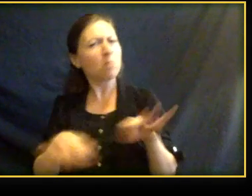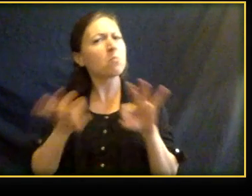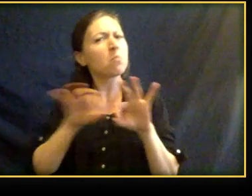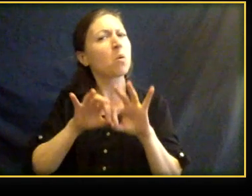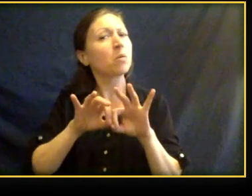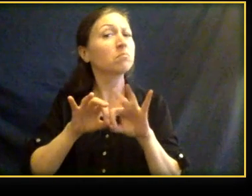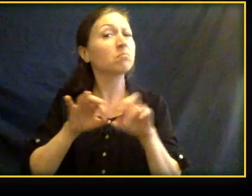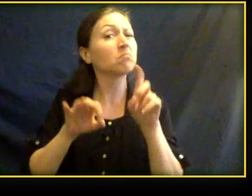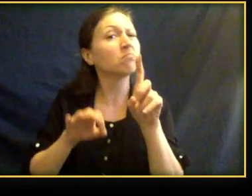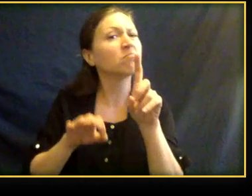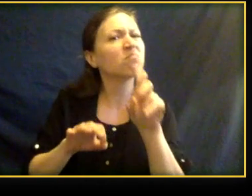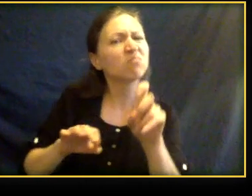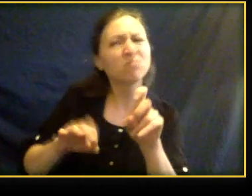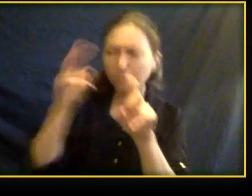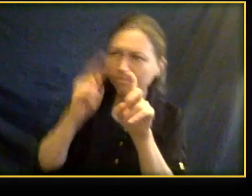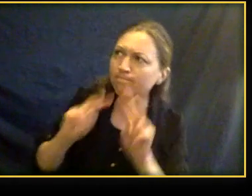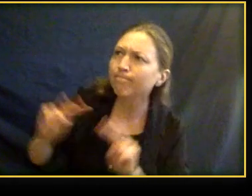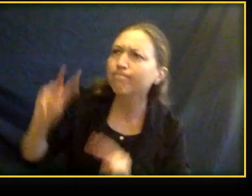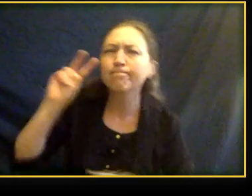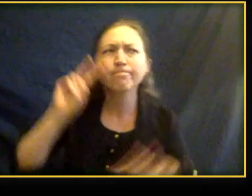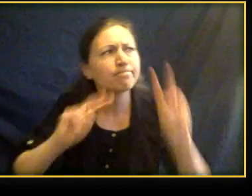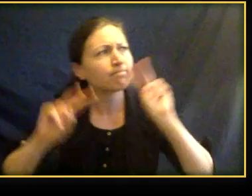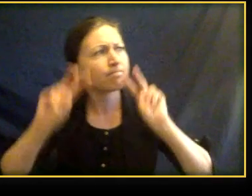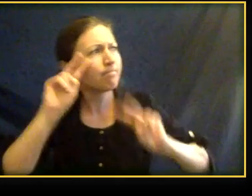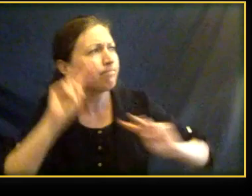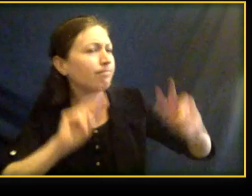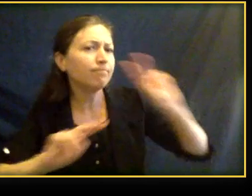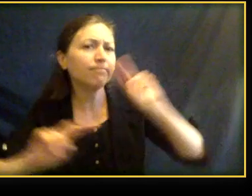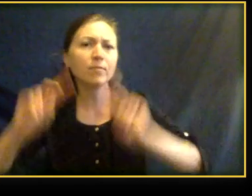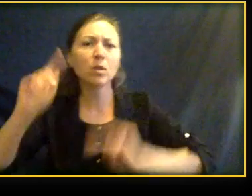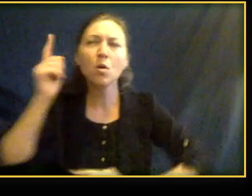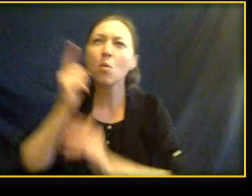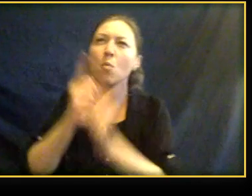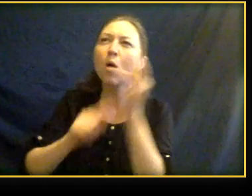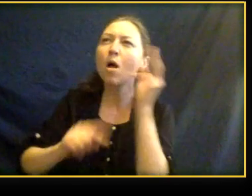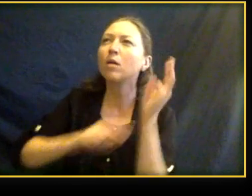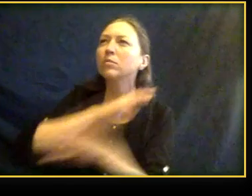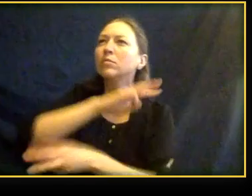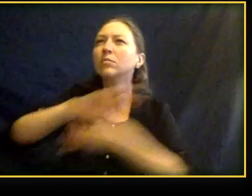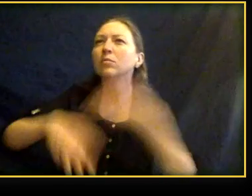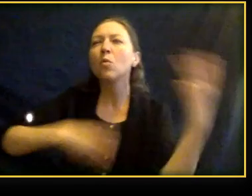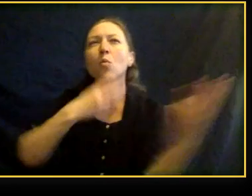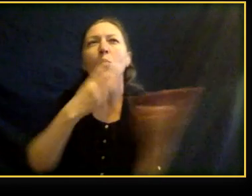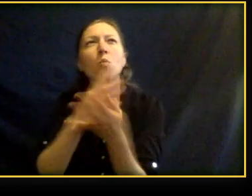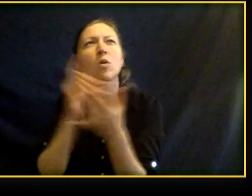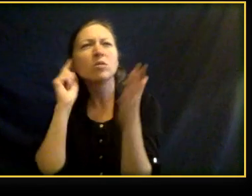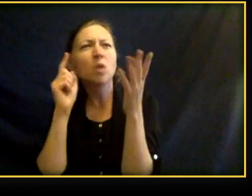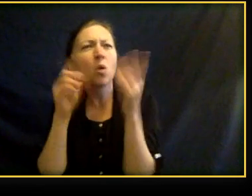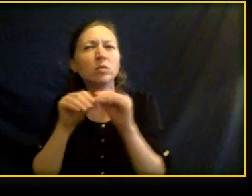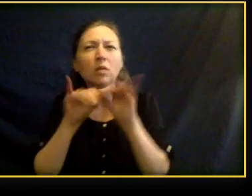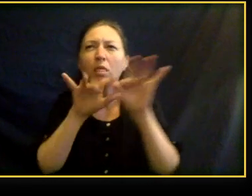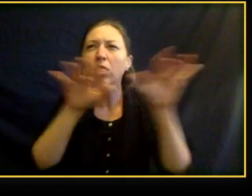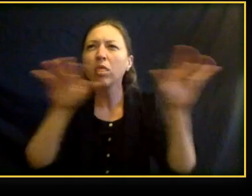a look around and watch the world unfold.